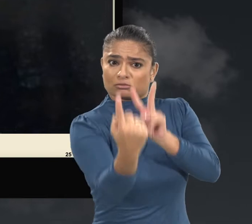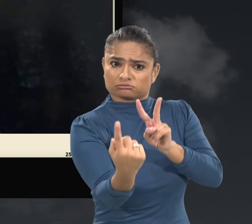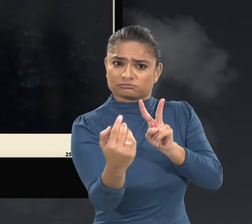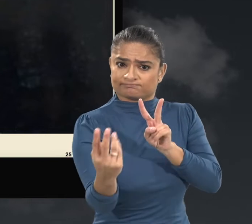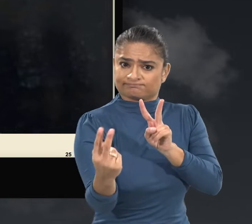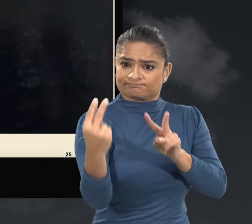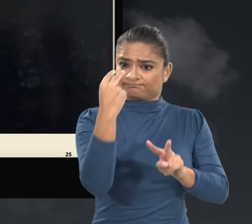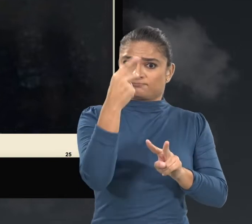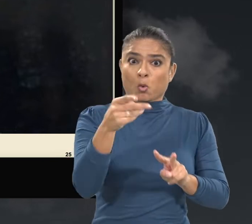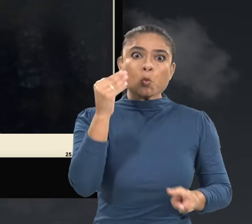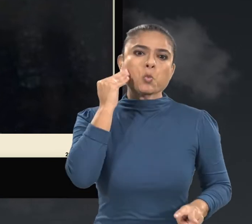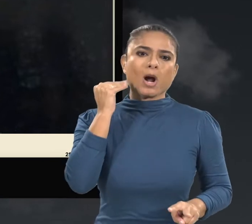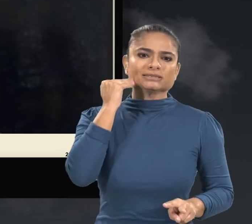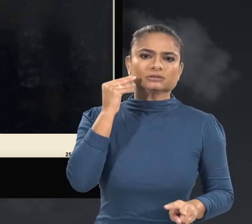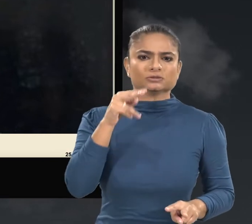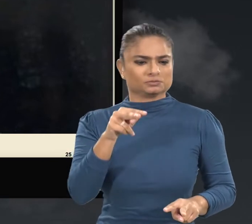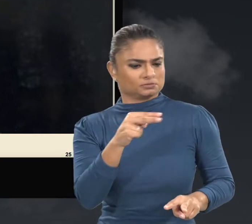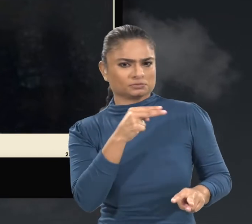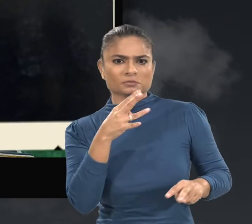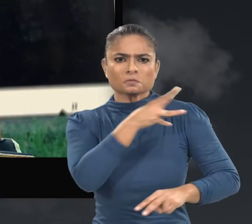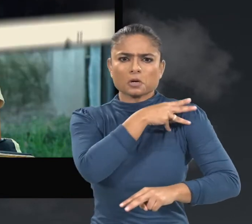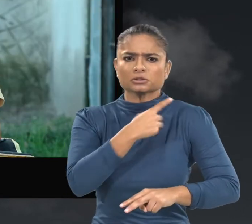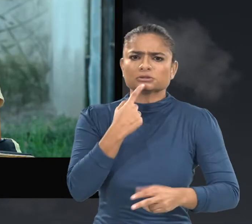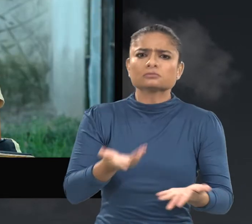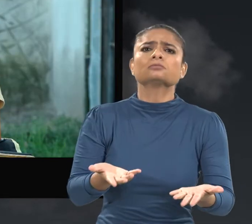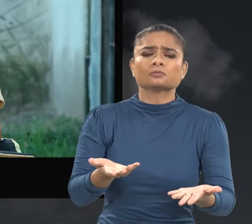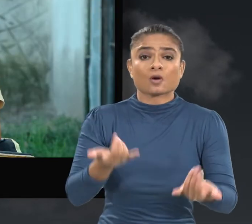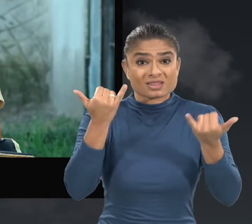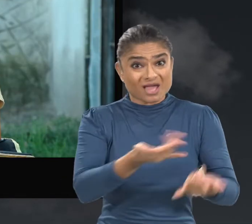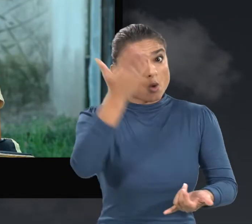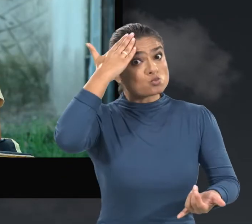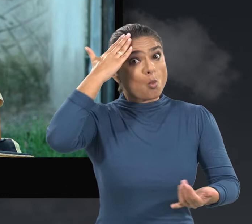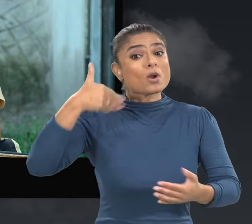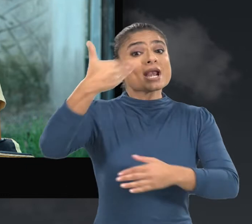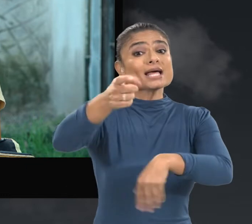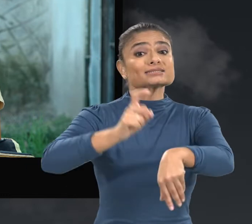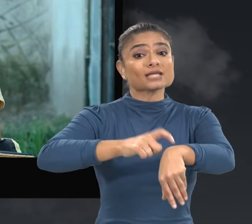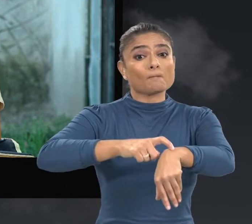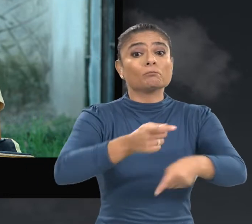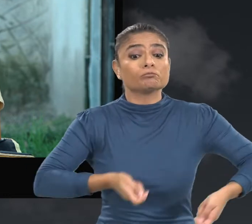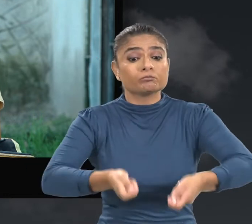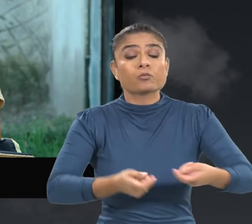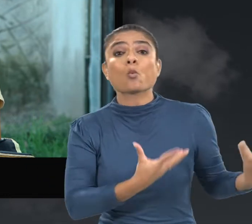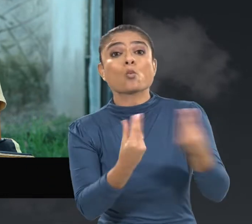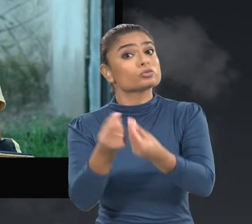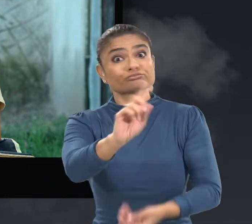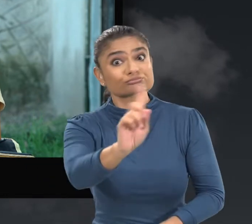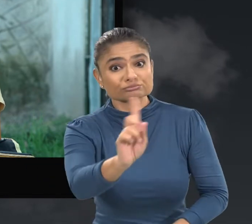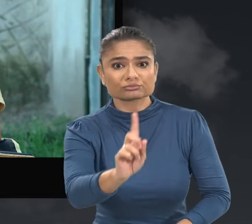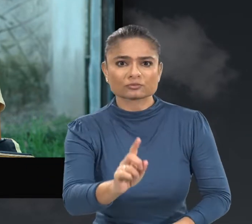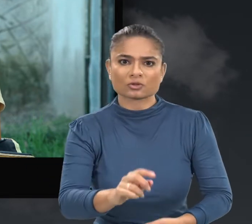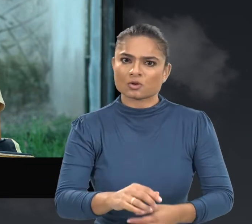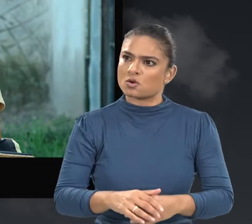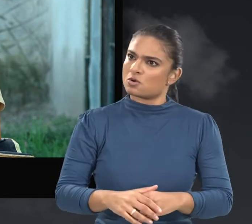standing with the 2 officers, he looked at me, the manager looked at me, and he said, Now you know for next time not to bring your child